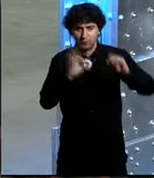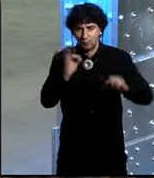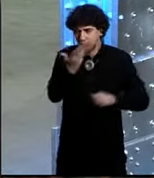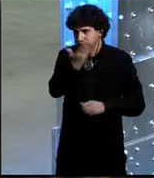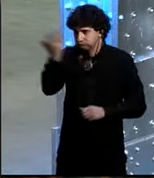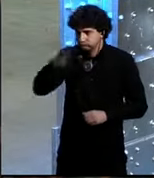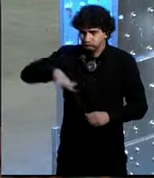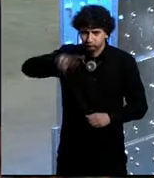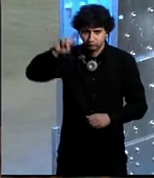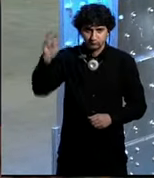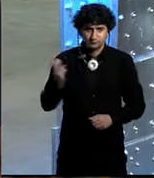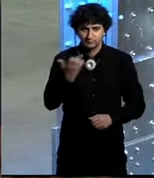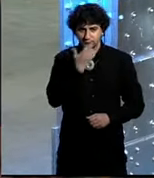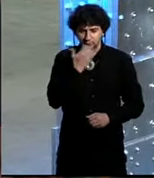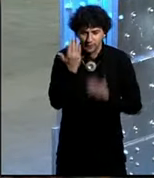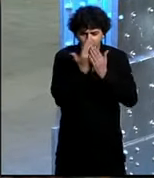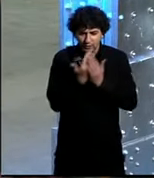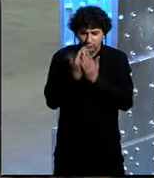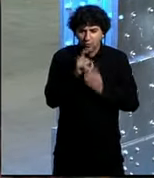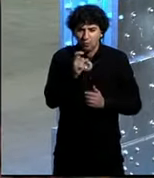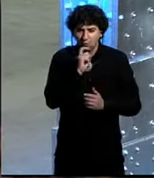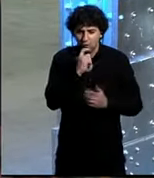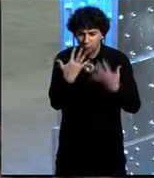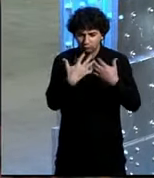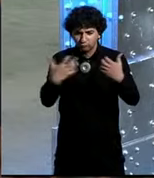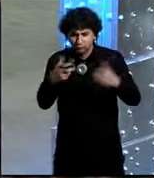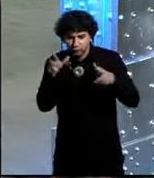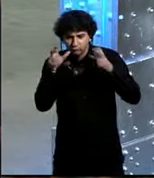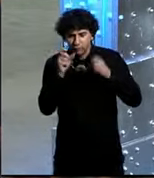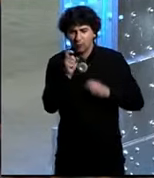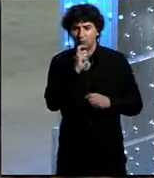to empower communities in Latin America? Are there any